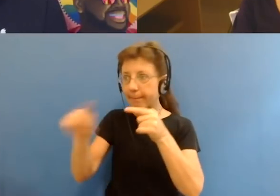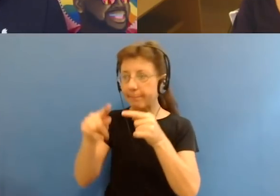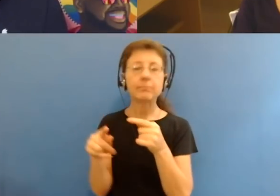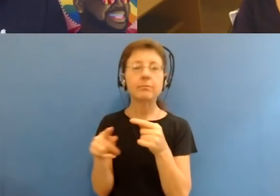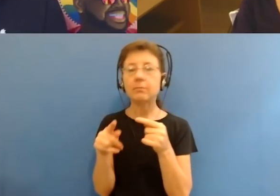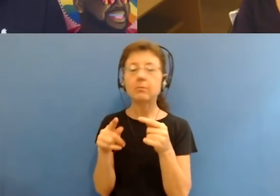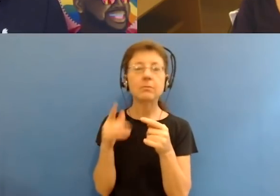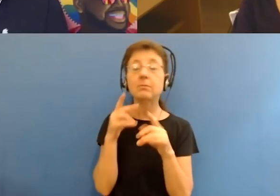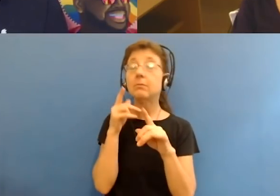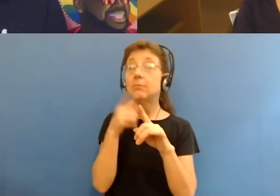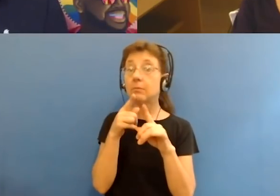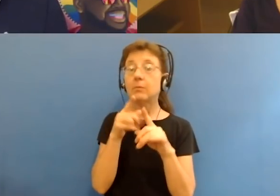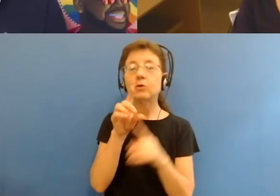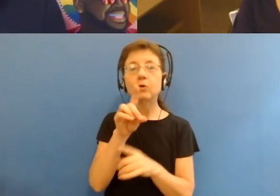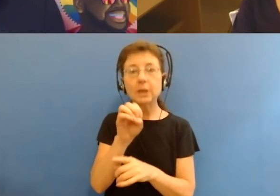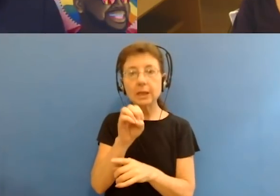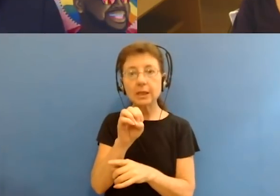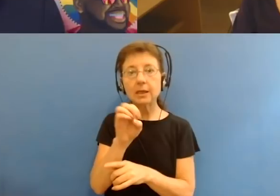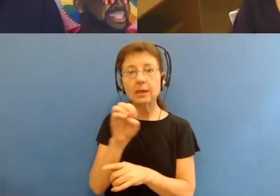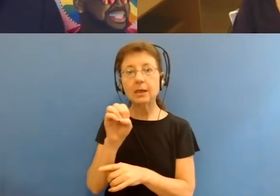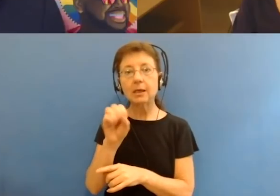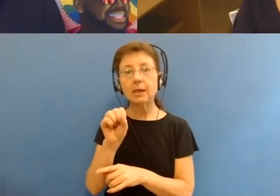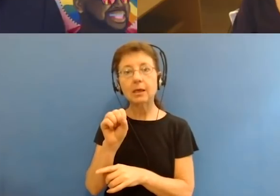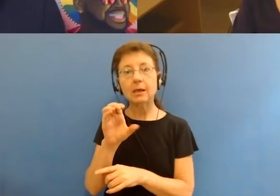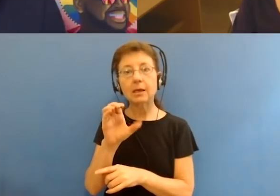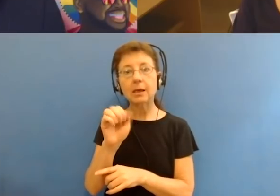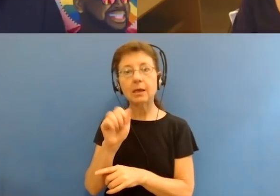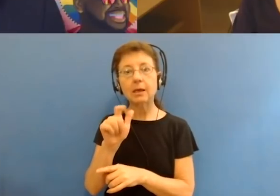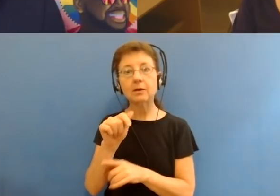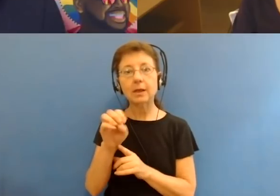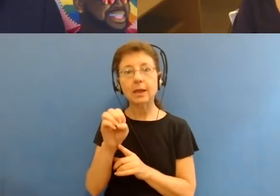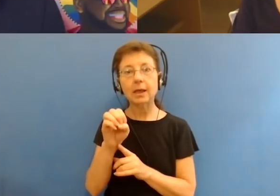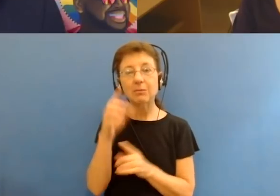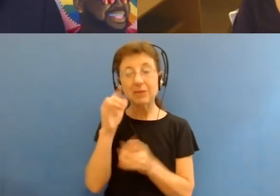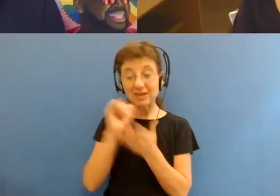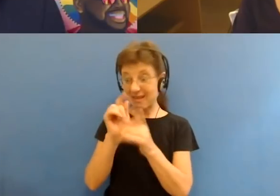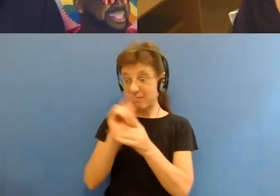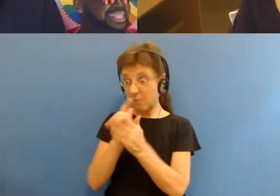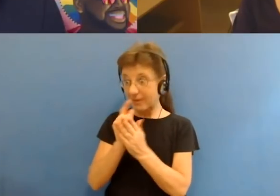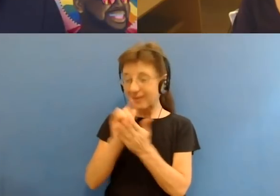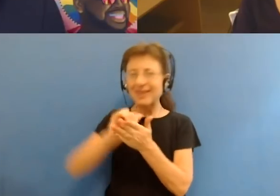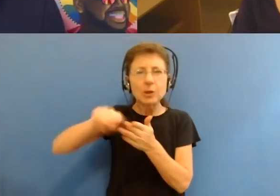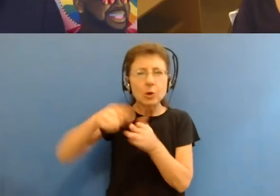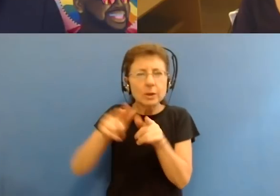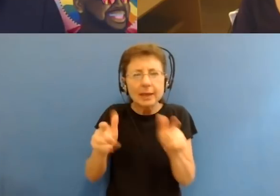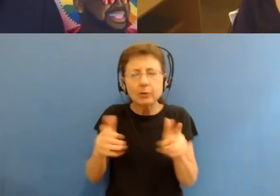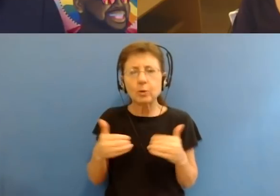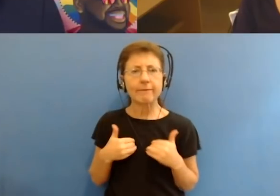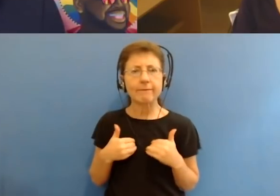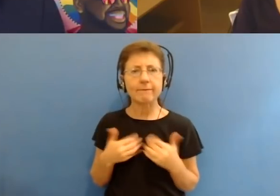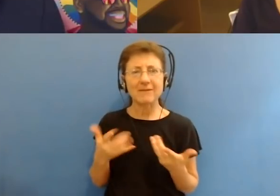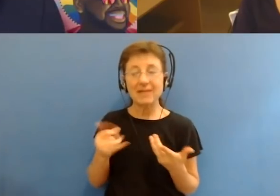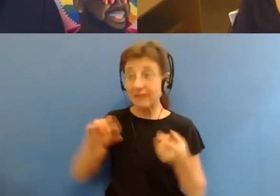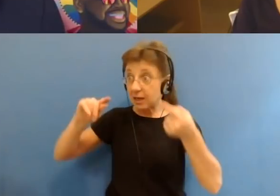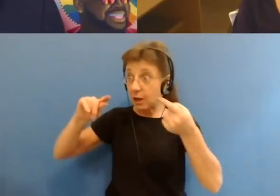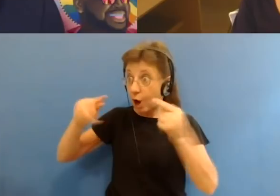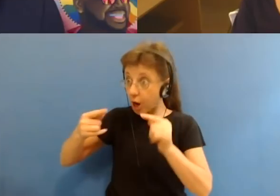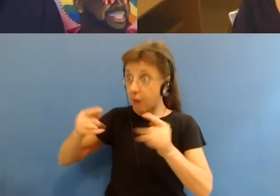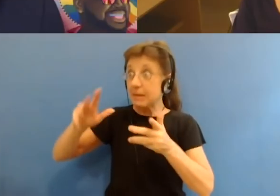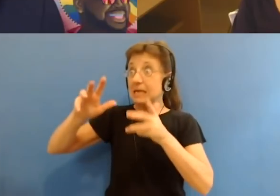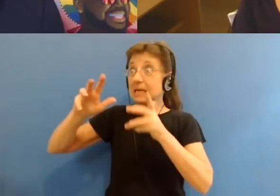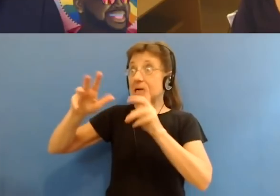only language that we can use in that moment to de-escalate, you know, harm in that